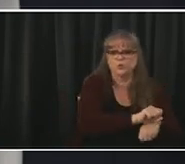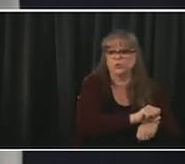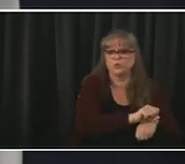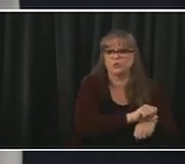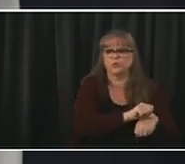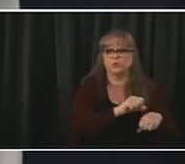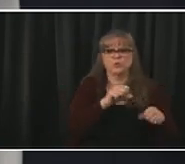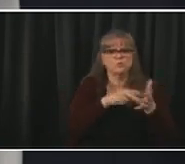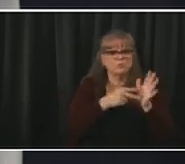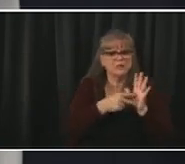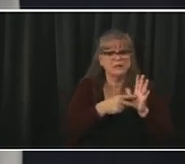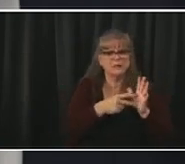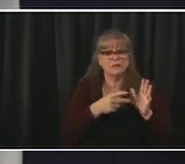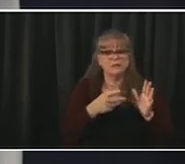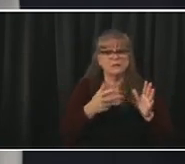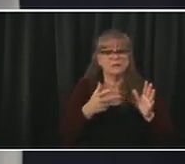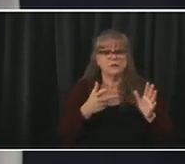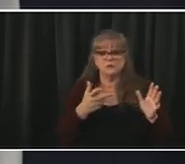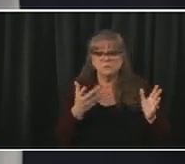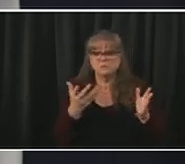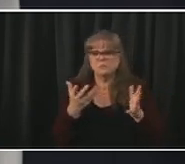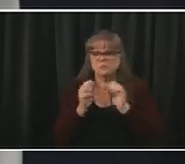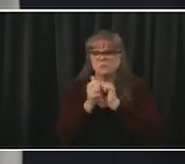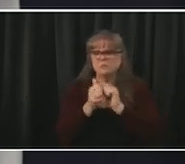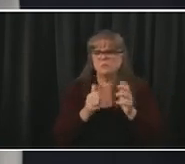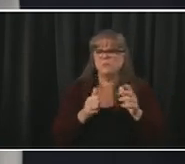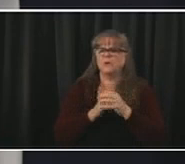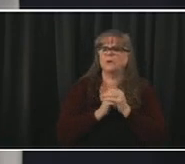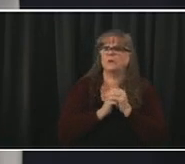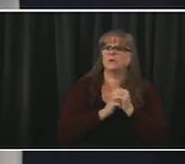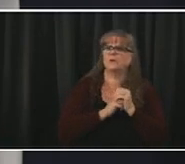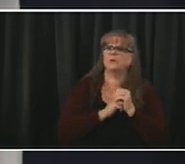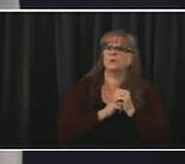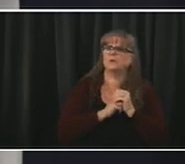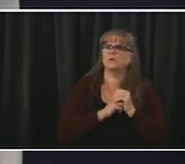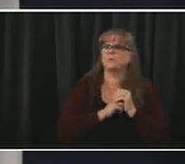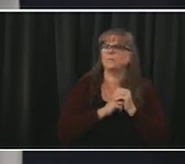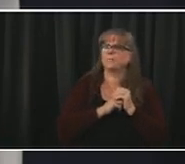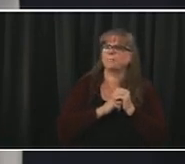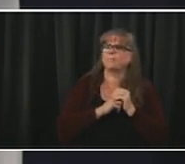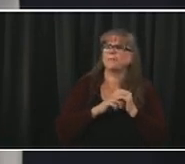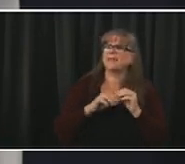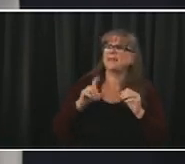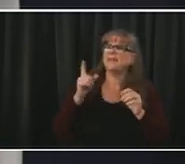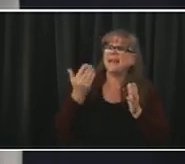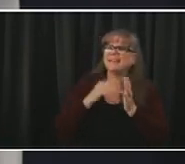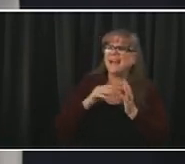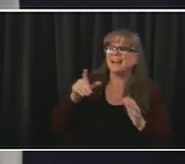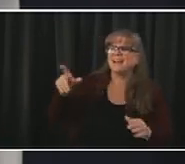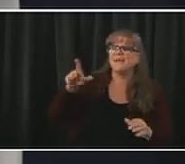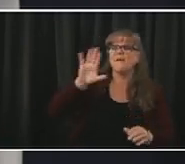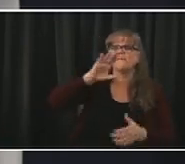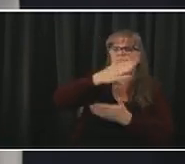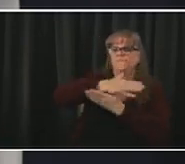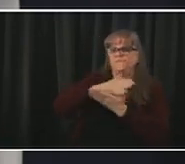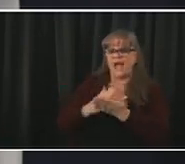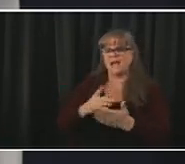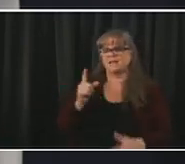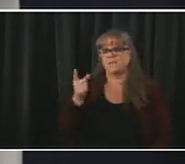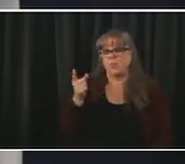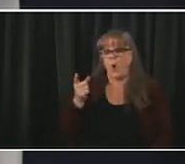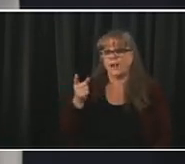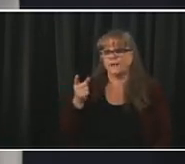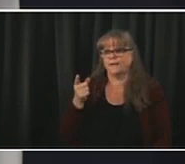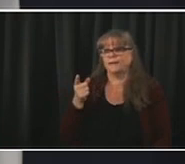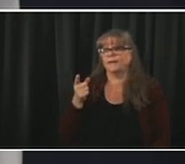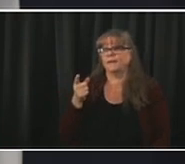you were aiming to simplify, but at this point, phase one seems a little bit confusing. Why